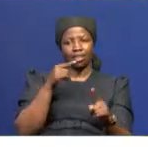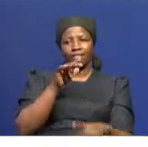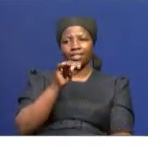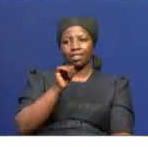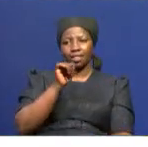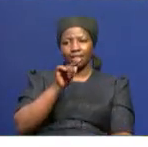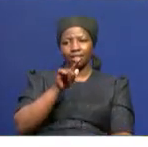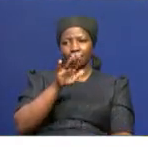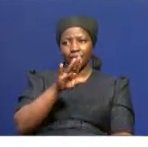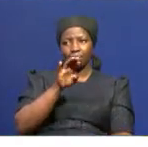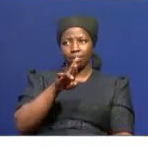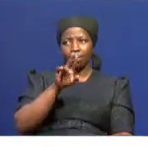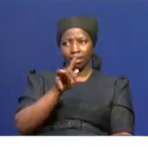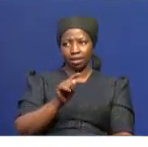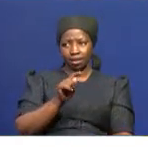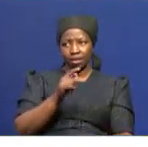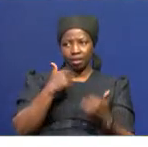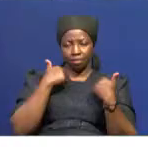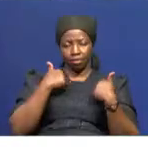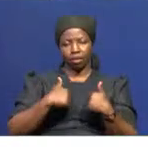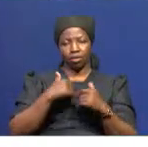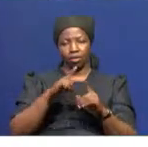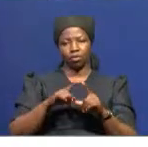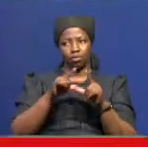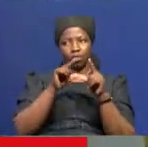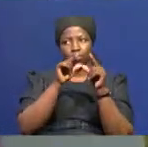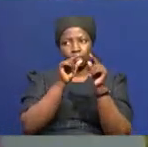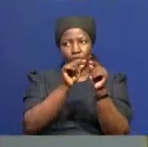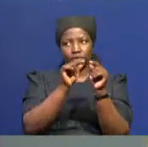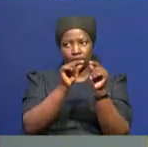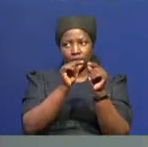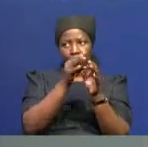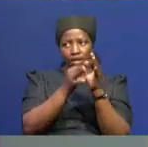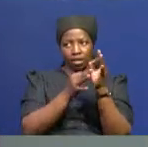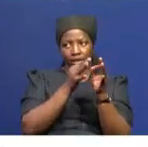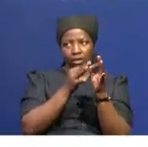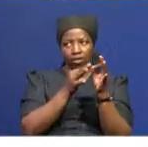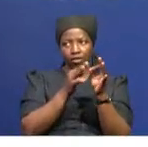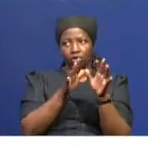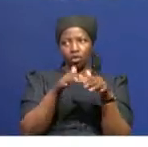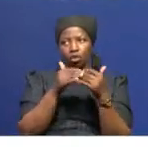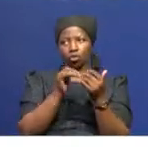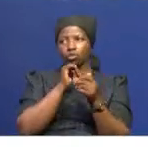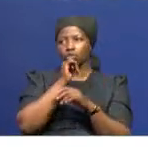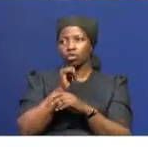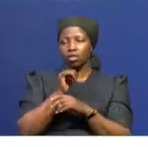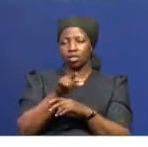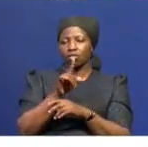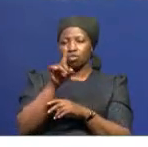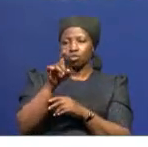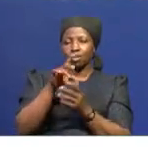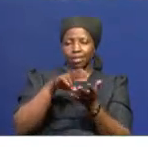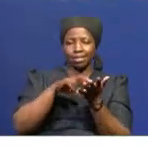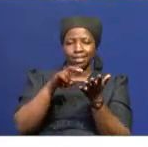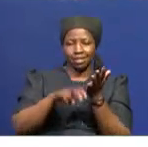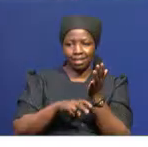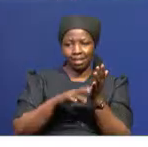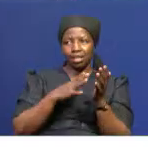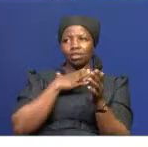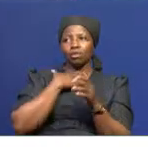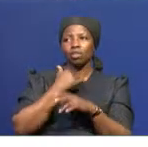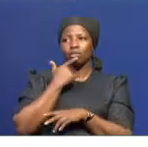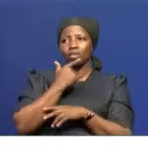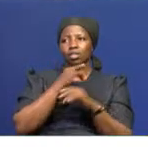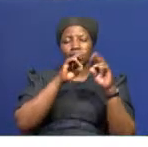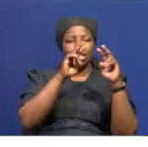Albert Ojwang. I'd like to say that, and whether or not he should resign. I'd like to say that the investigations, as I've